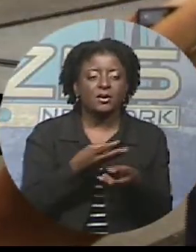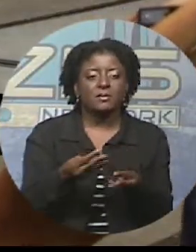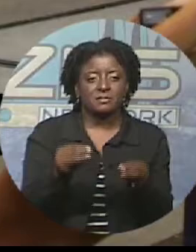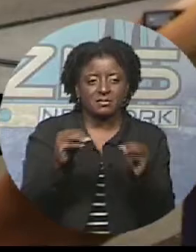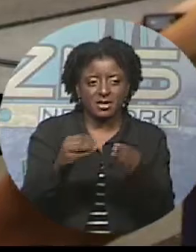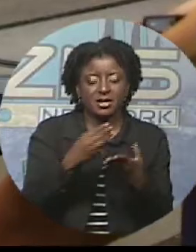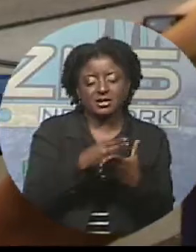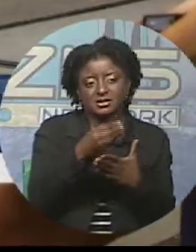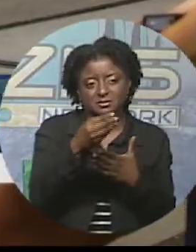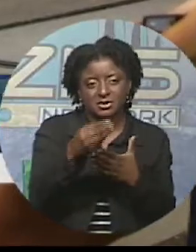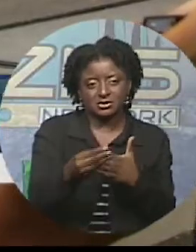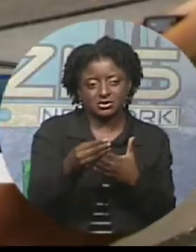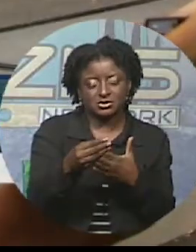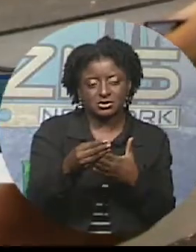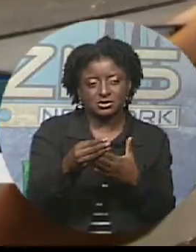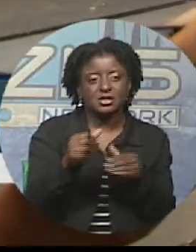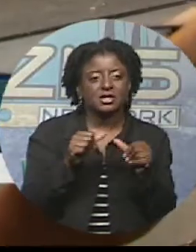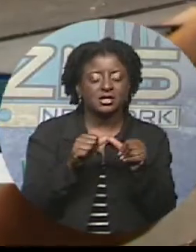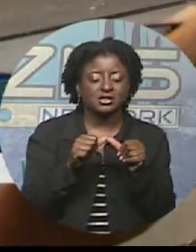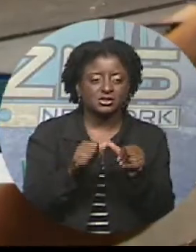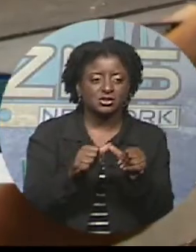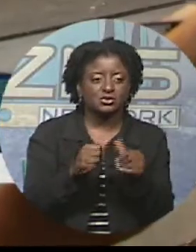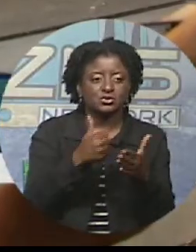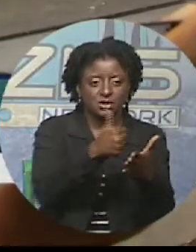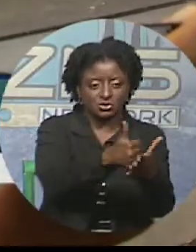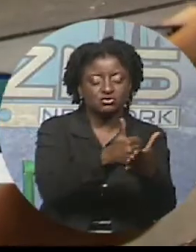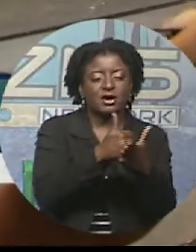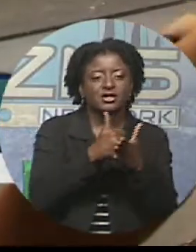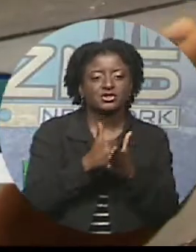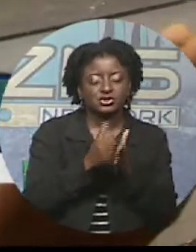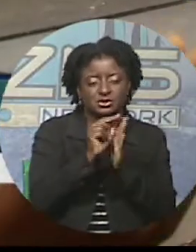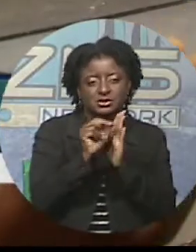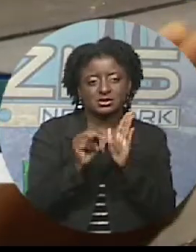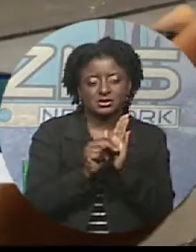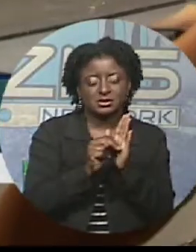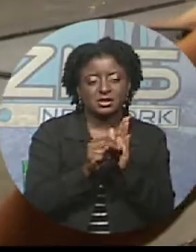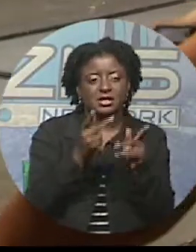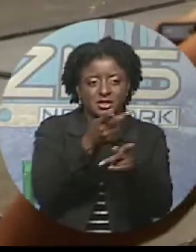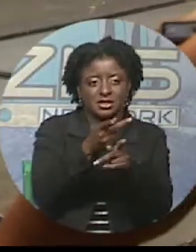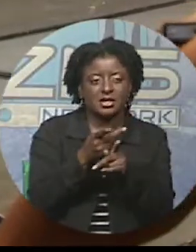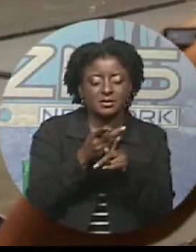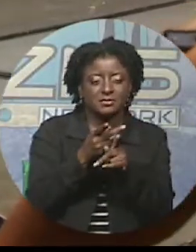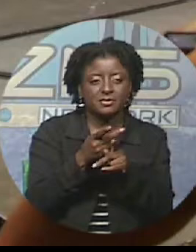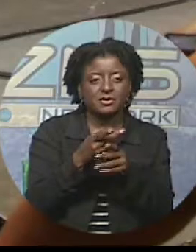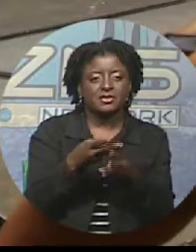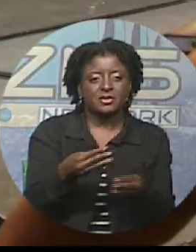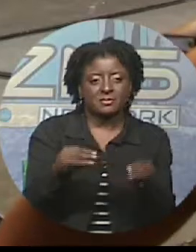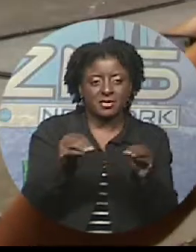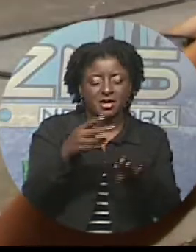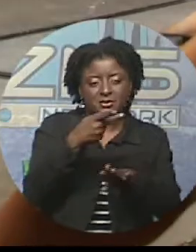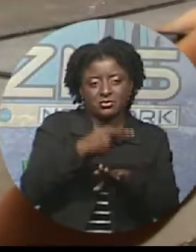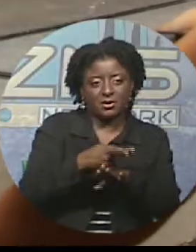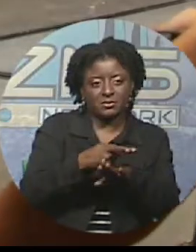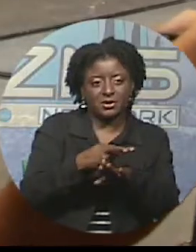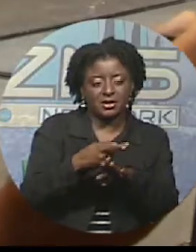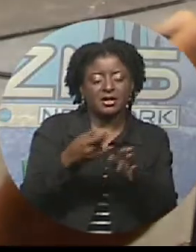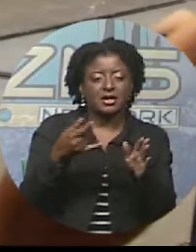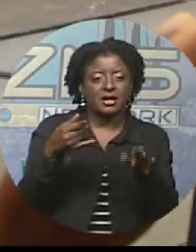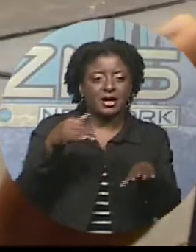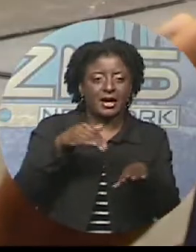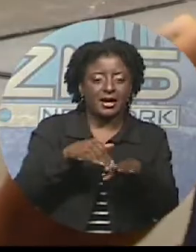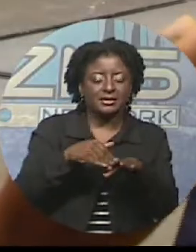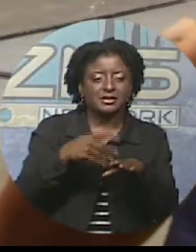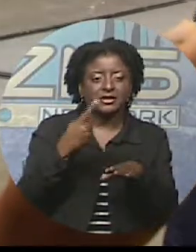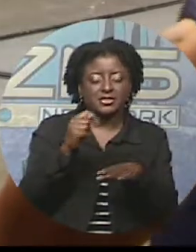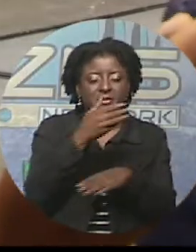We are going to keep the current property and the inventory and everything that we have the best that it can possibly be. Now, do we